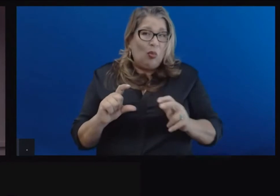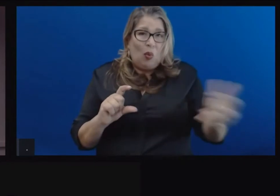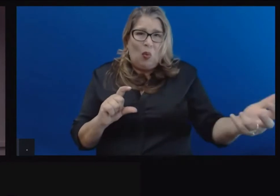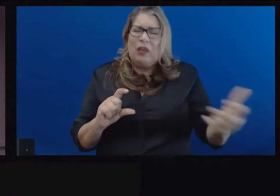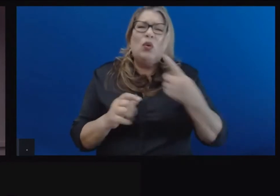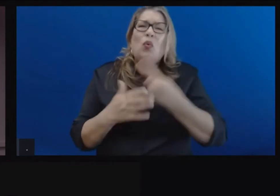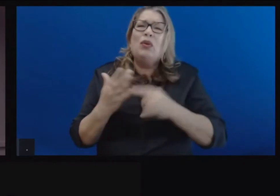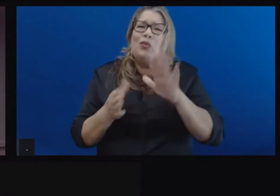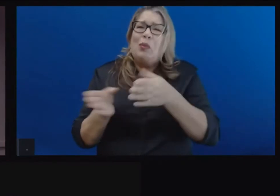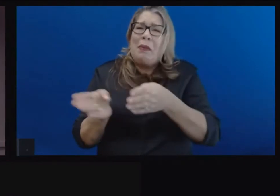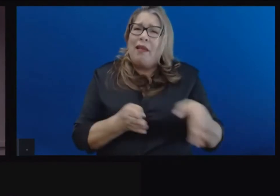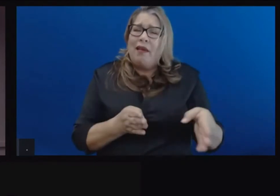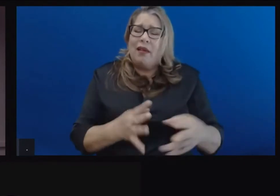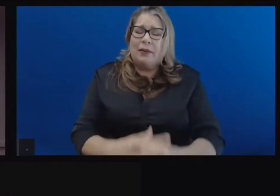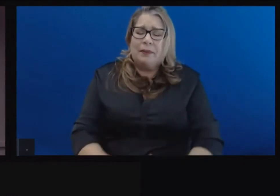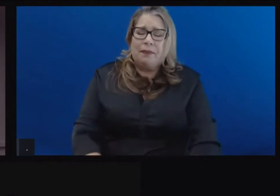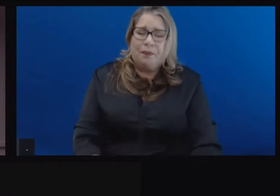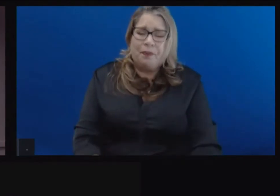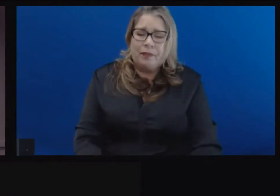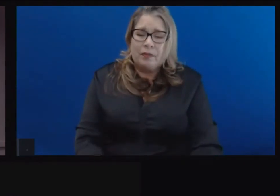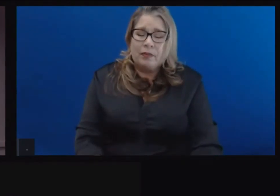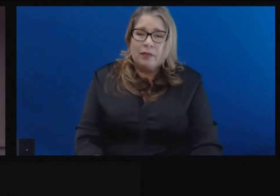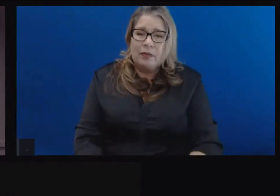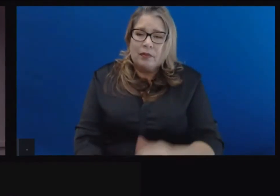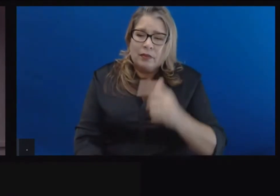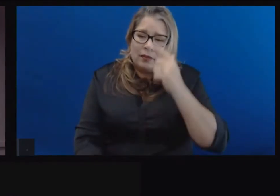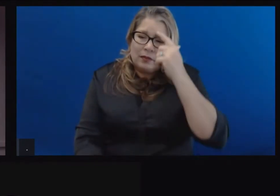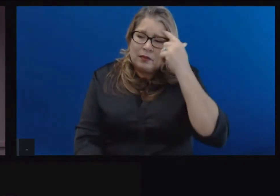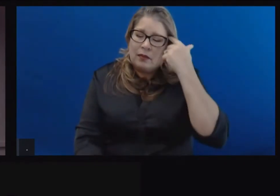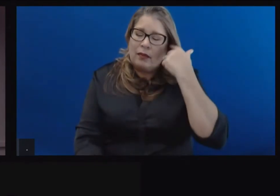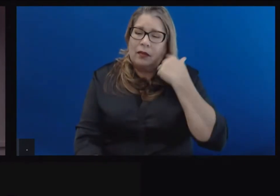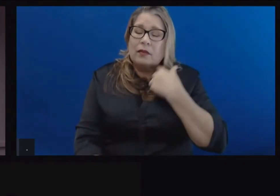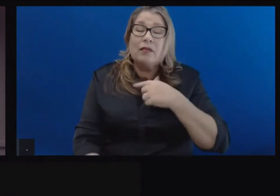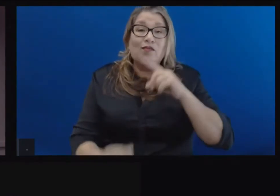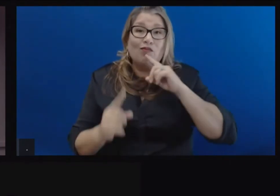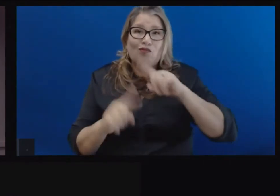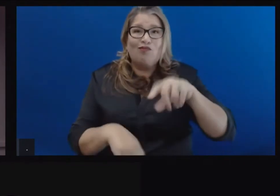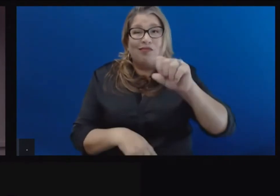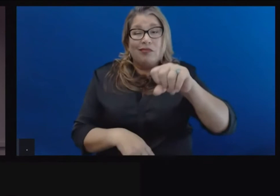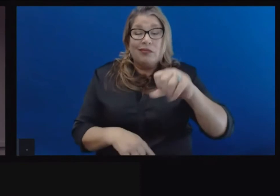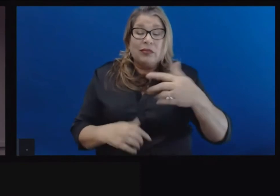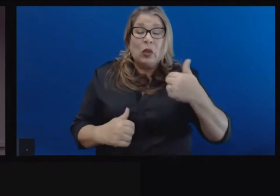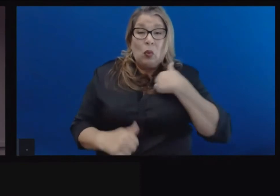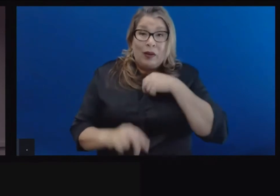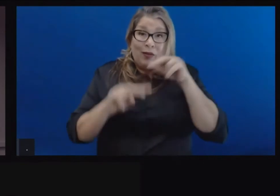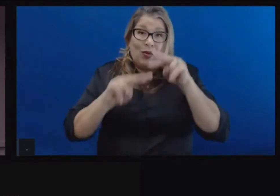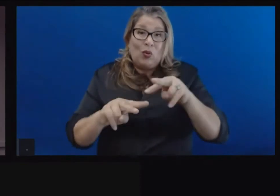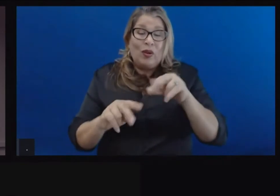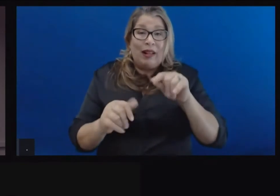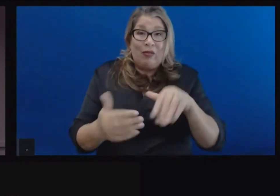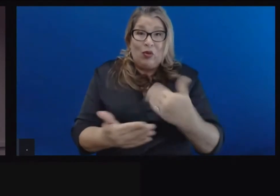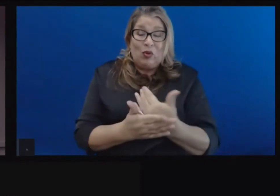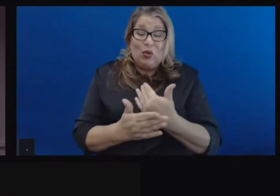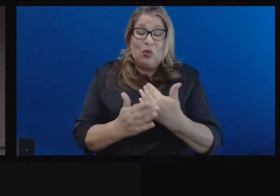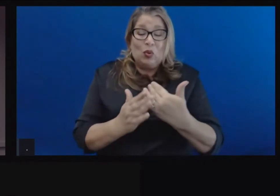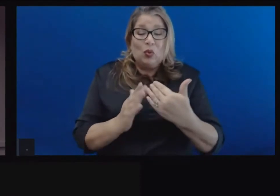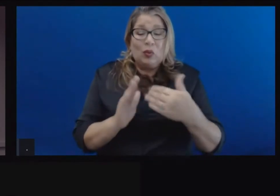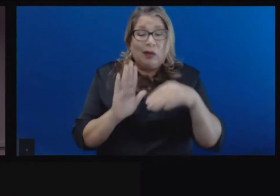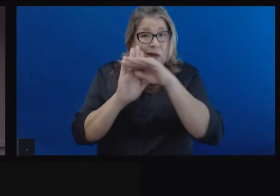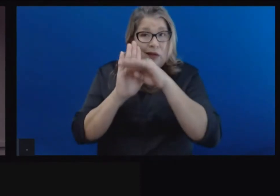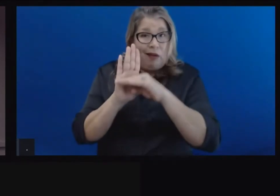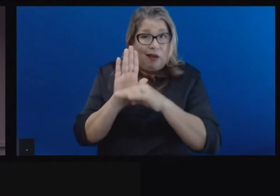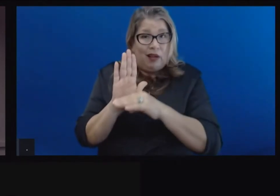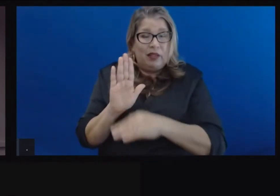Yeah, so first off, we're looking at the new guidance from the federal government today. Hope to have an announcement in the next 24 or